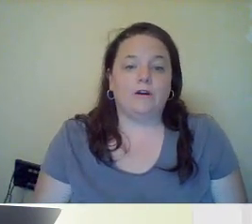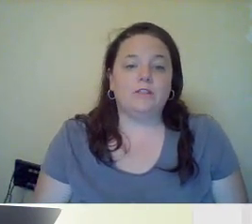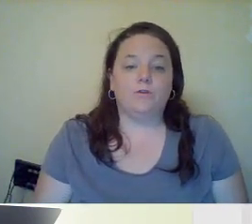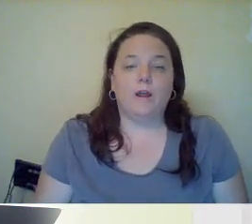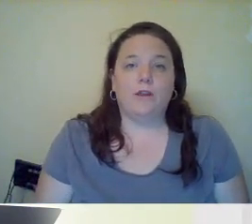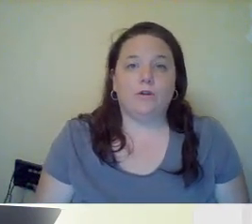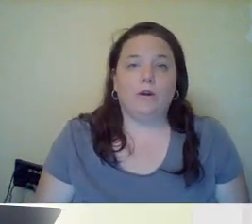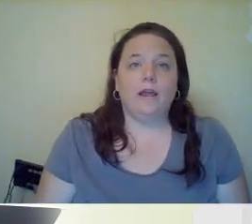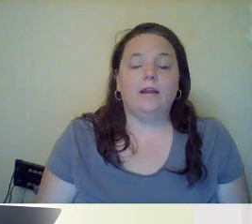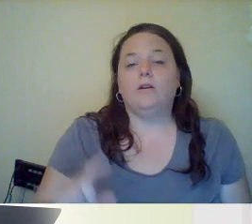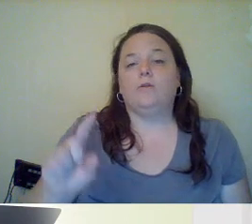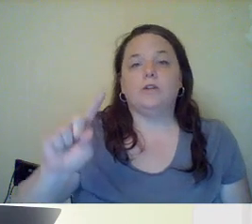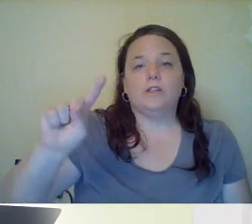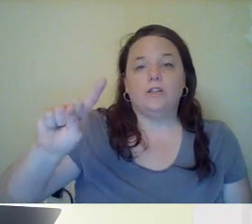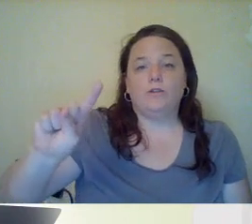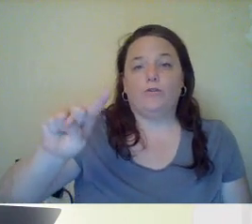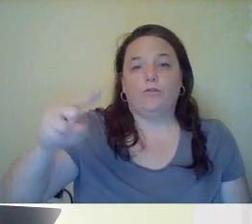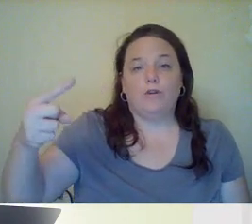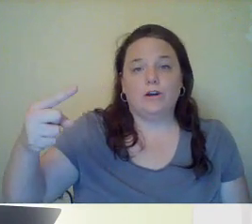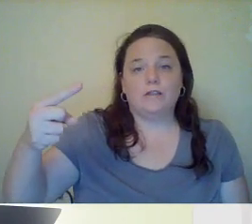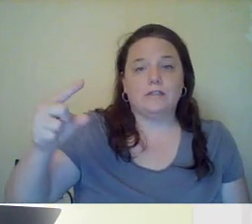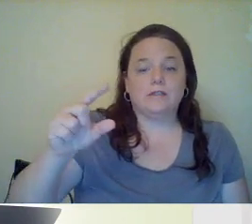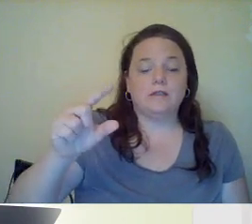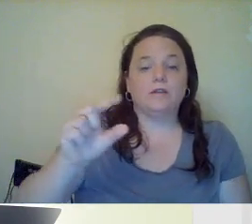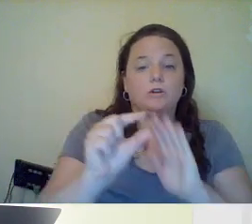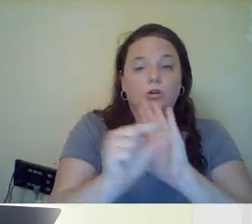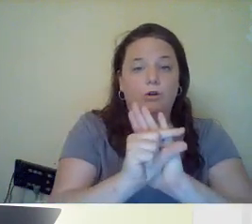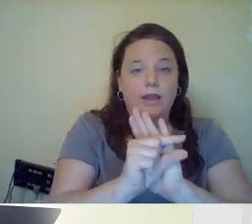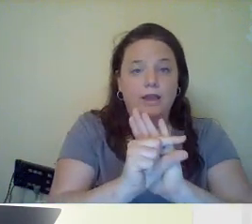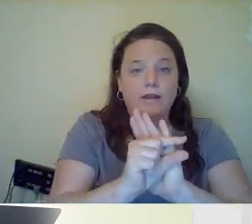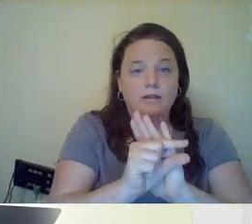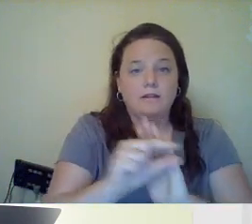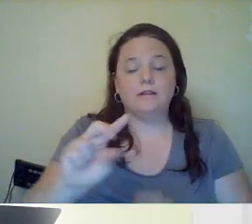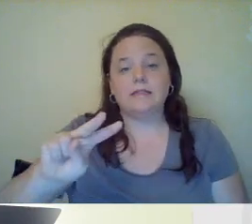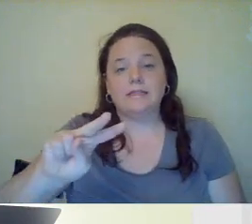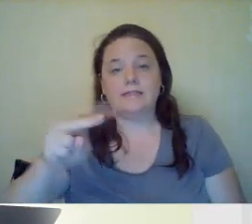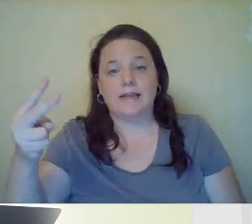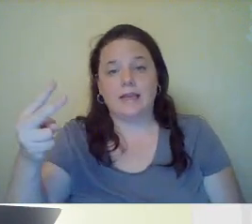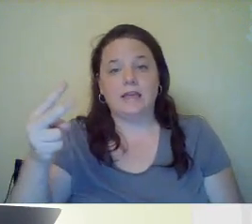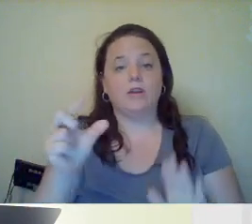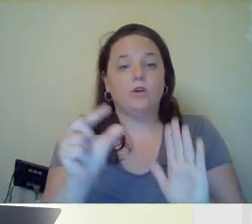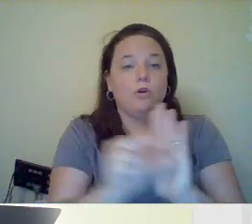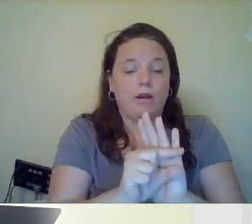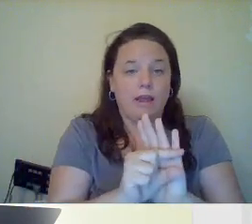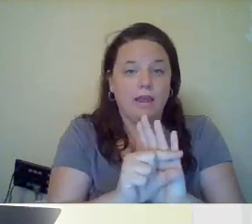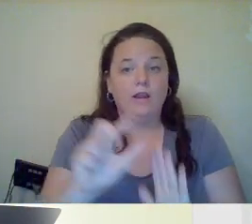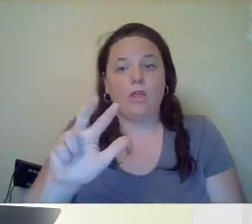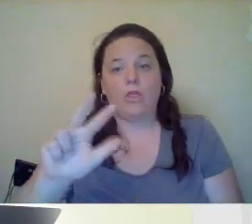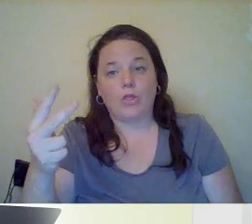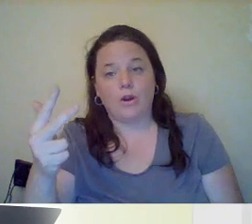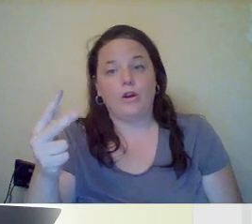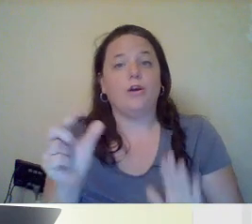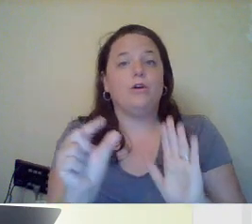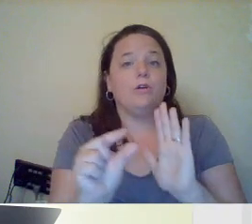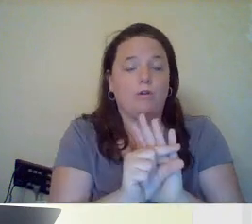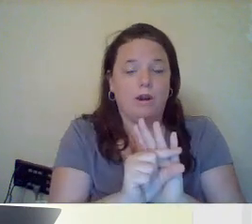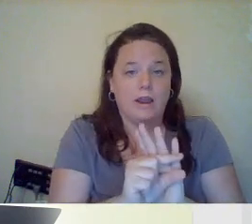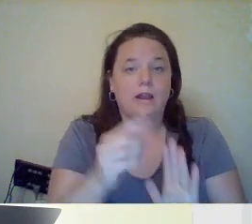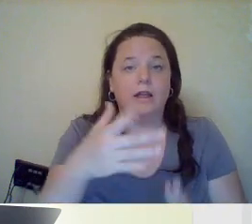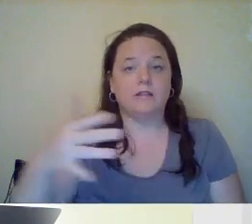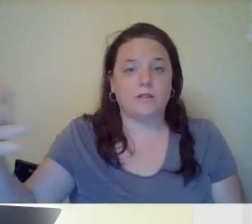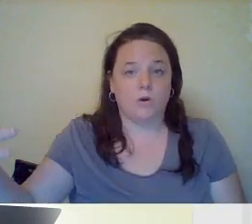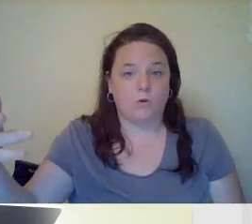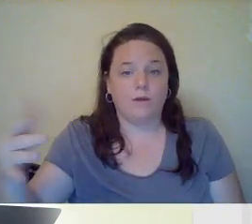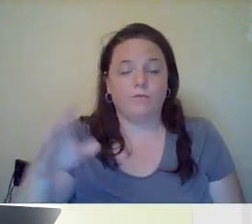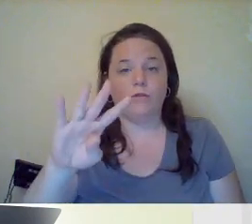1st through 9th grade, we're just going to do 1st grade, second grade, third